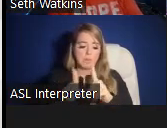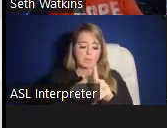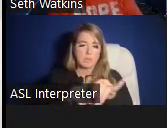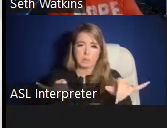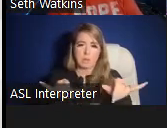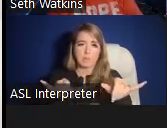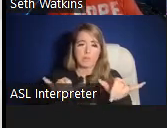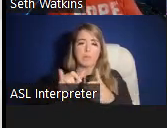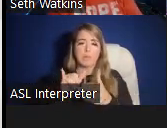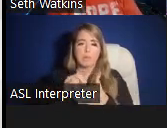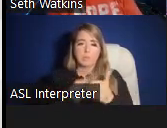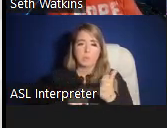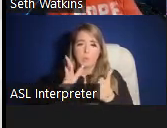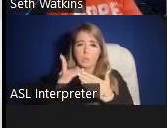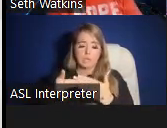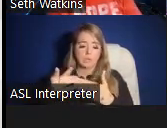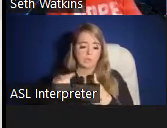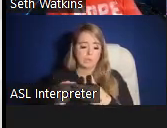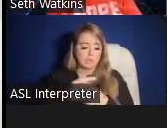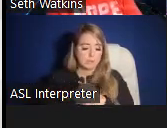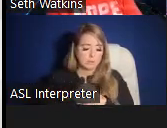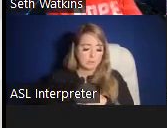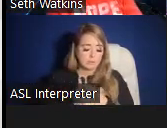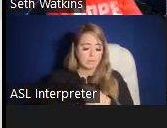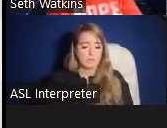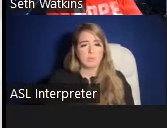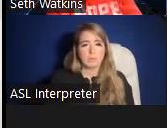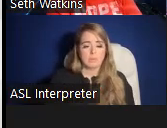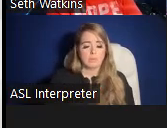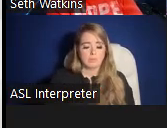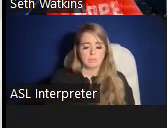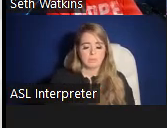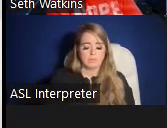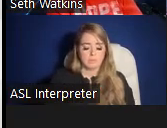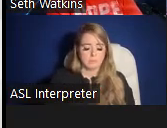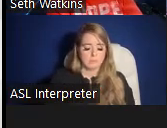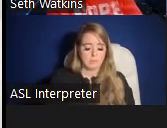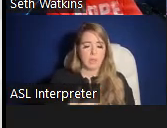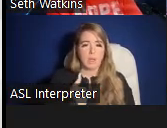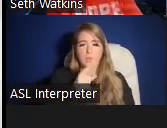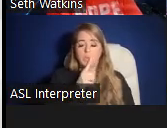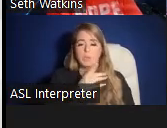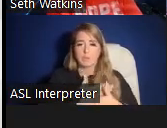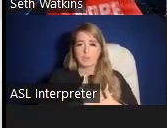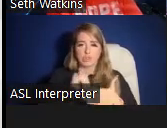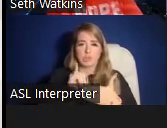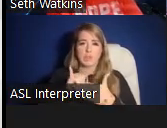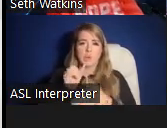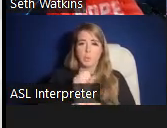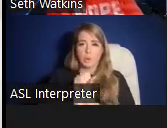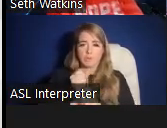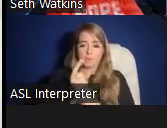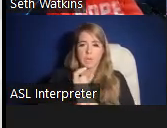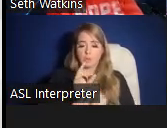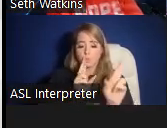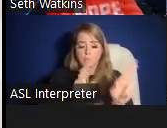what really stood out to me, those two things. And I really appreciate the work of the annual report, and I would like to,